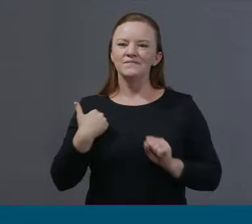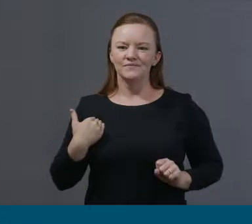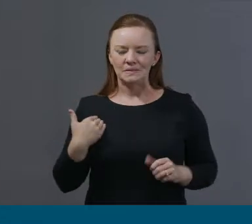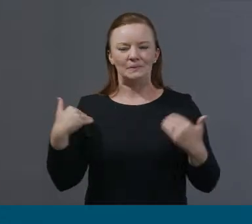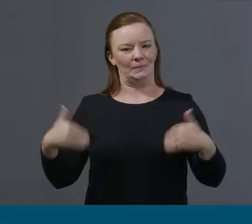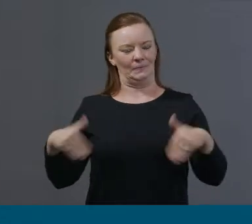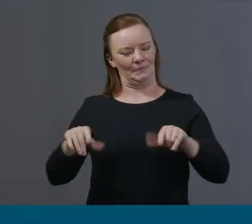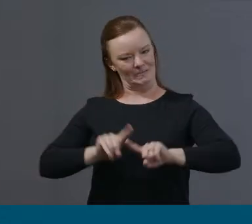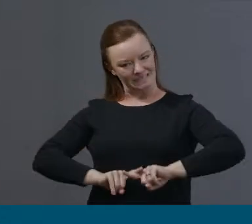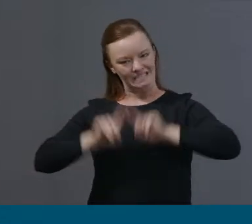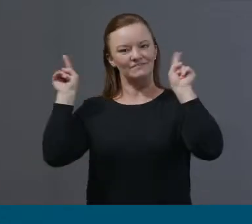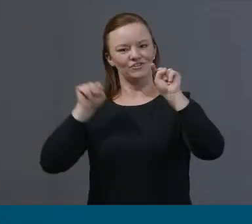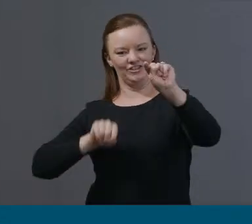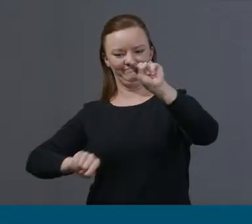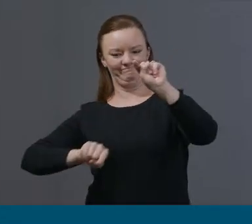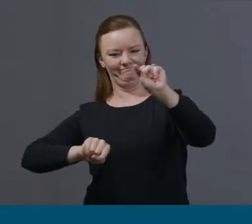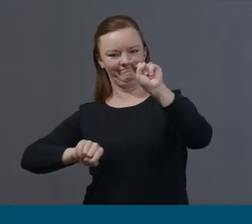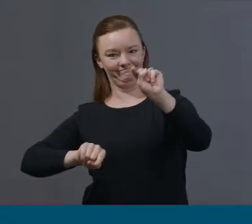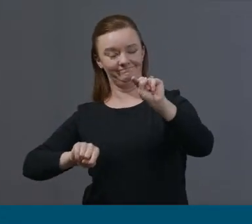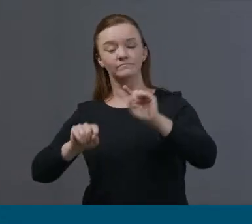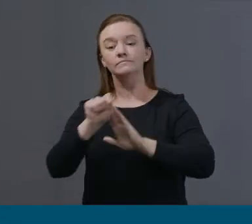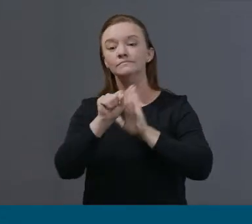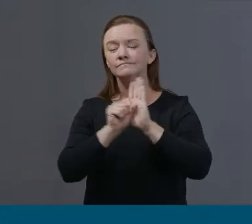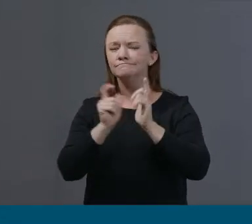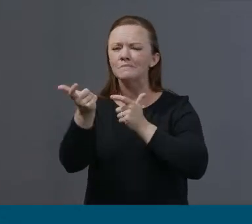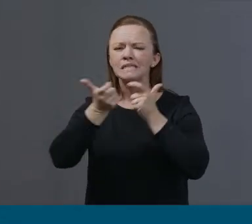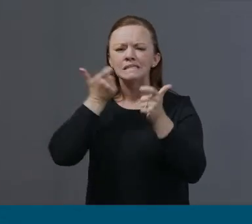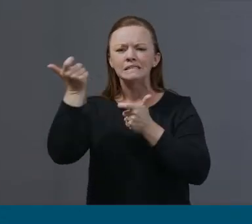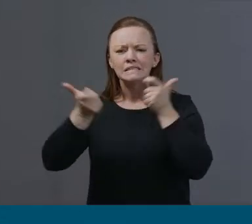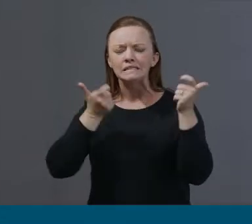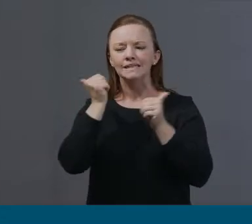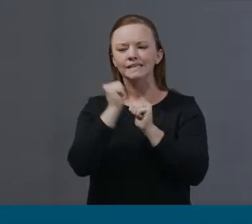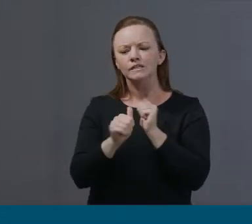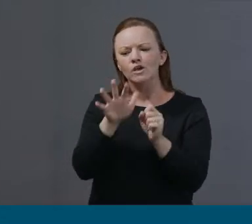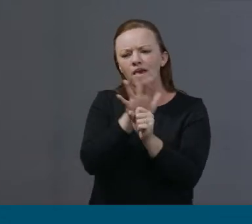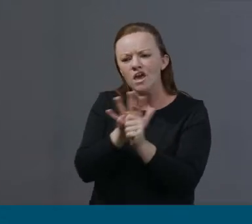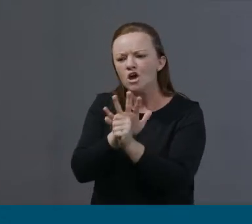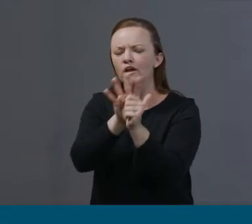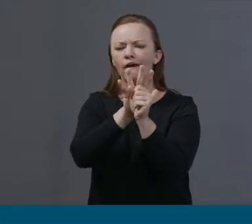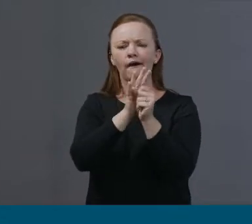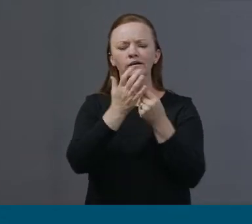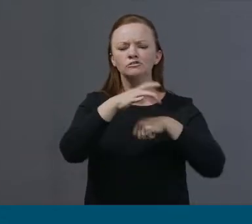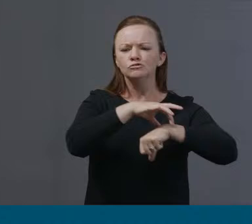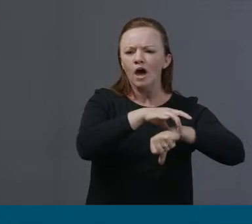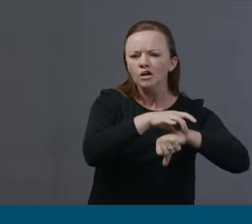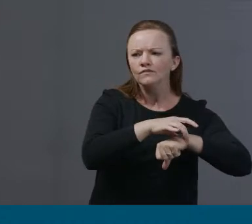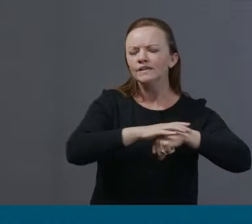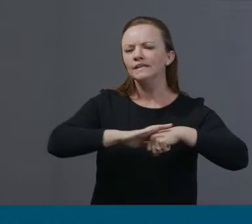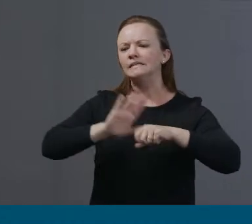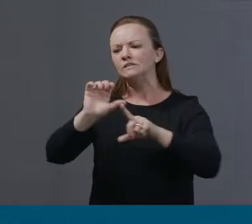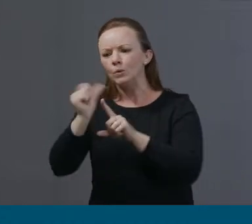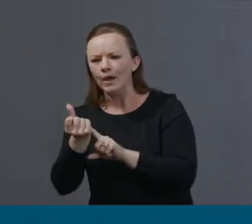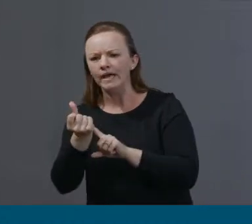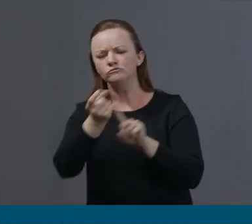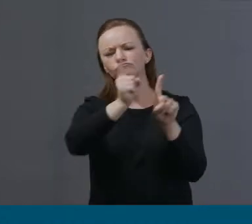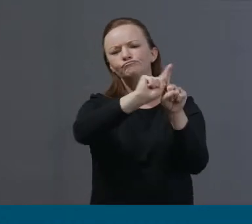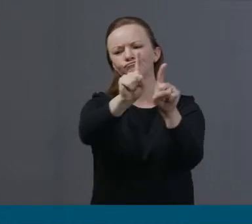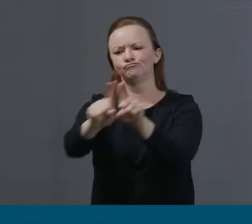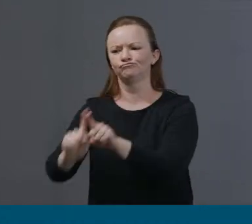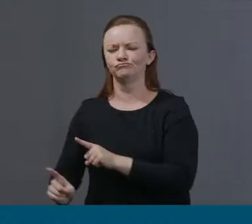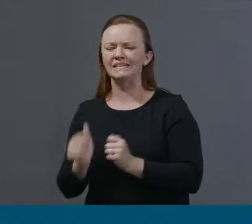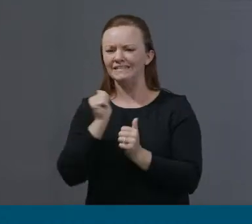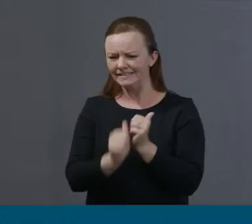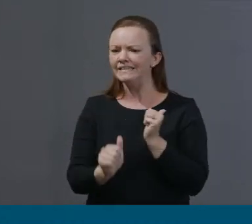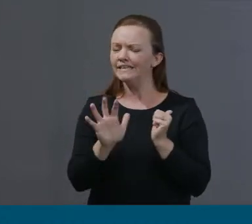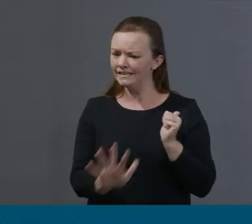state with different challenges and different geographies, and the situation is different in just about each